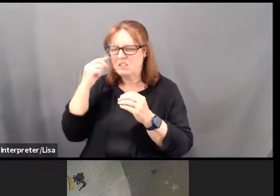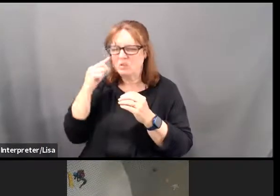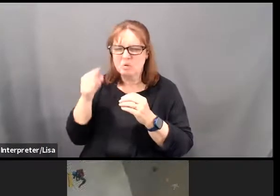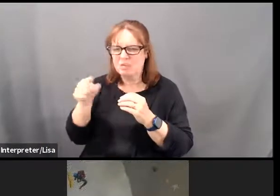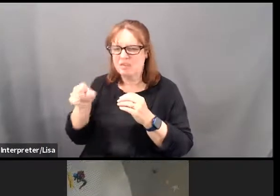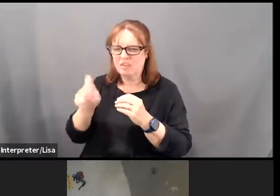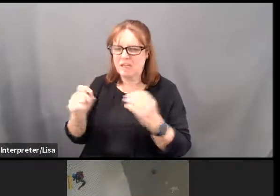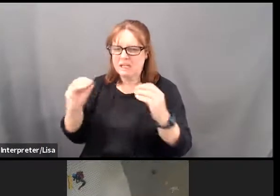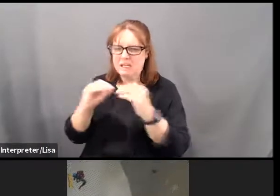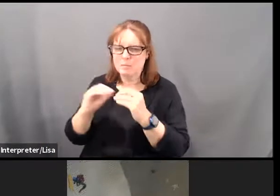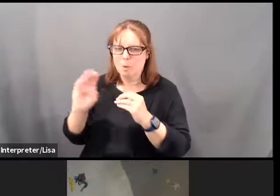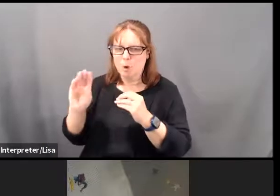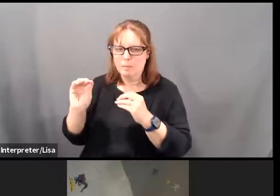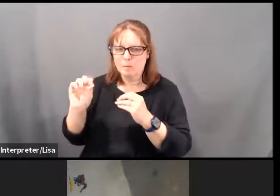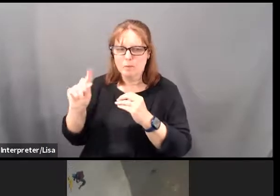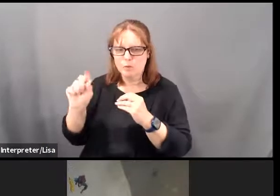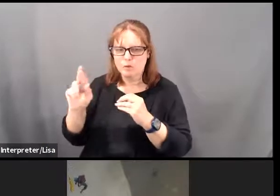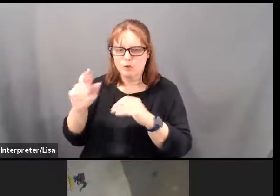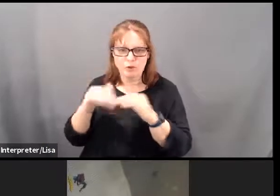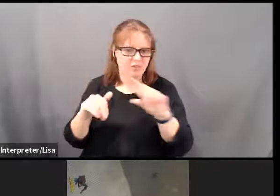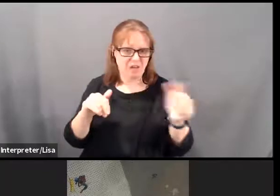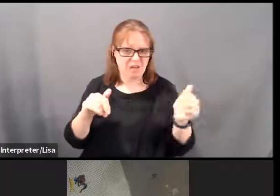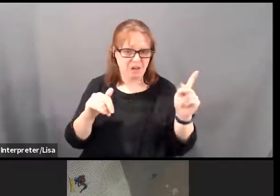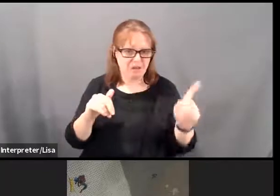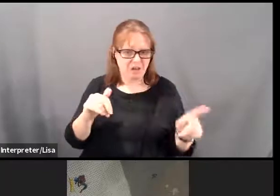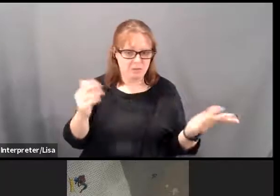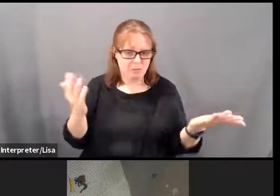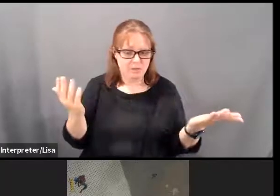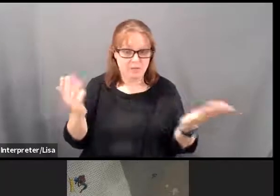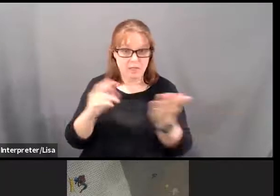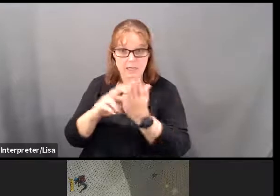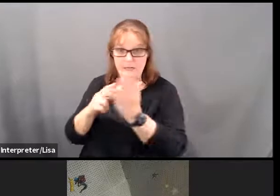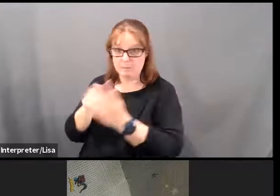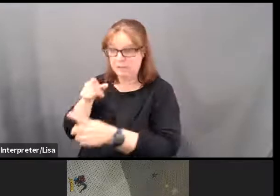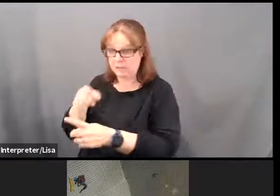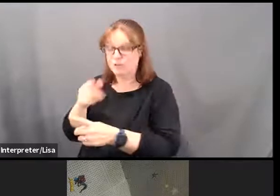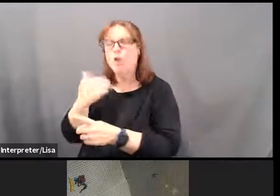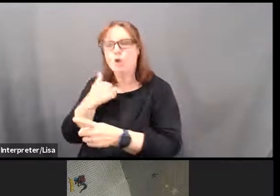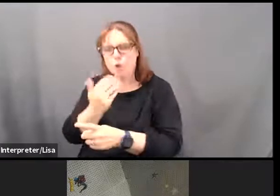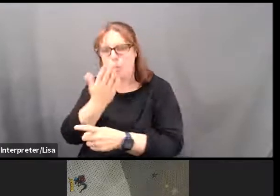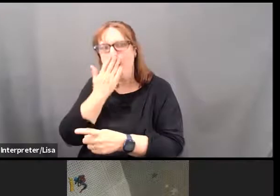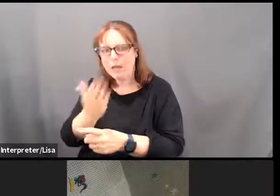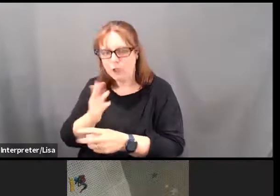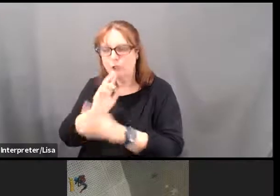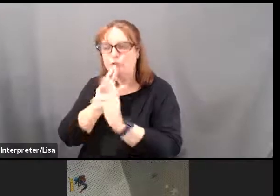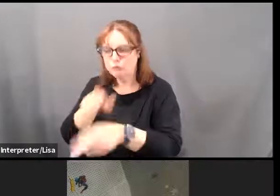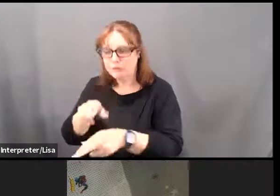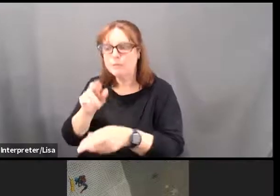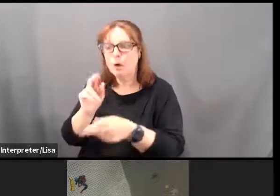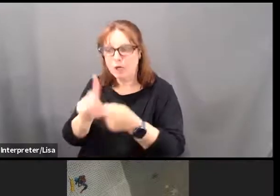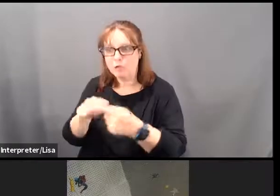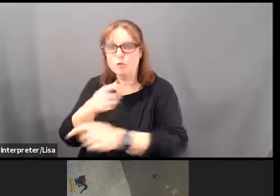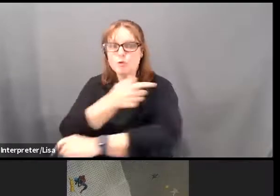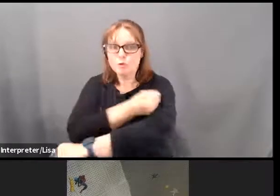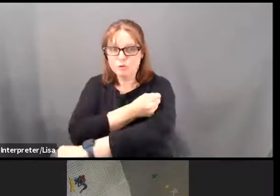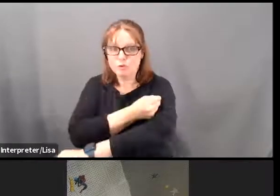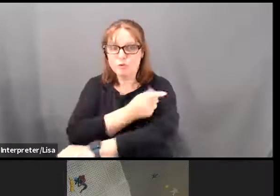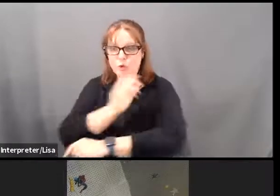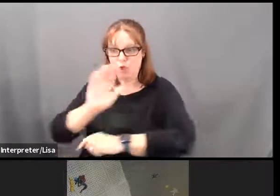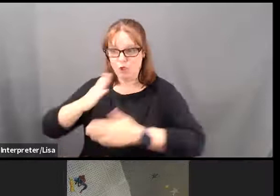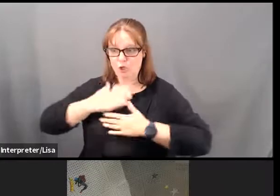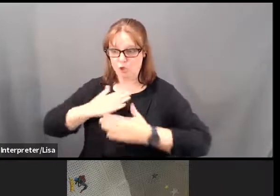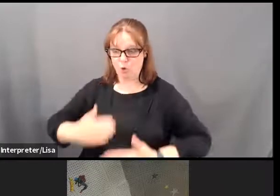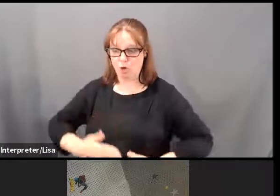than anyone else would, because, to some degree, what you've learned about that person was, well, you had a really good immune response. So your immune system